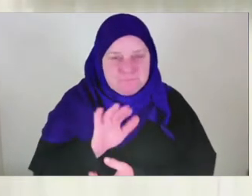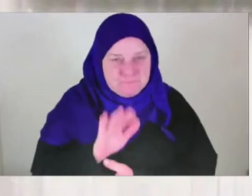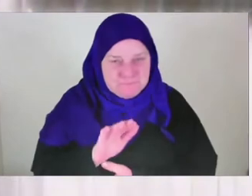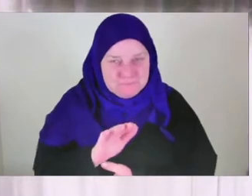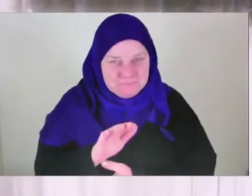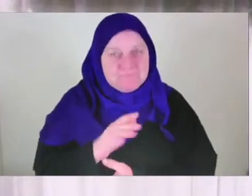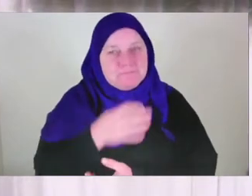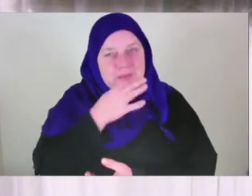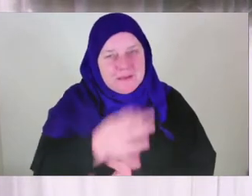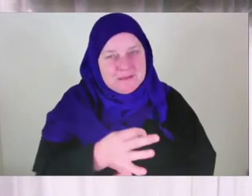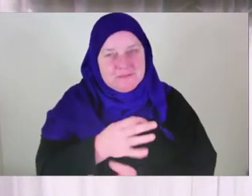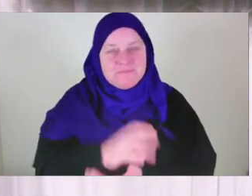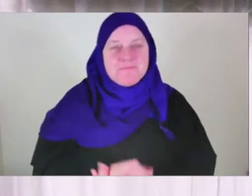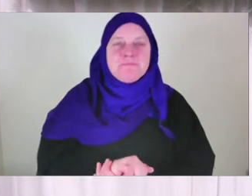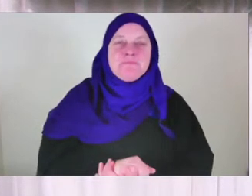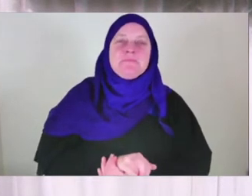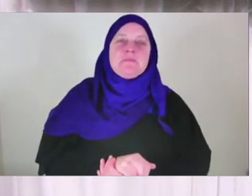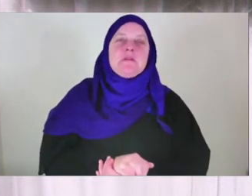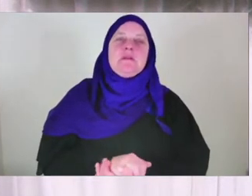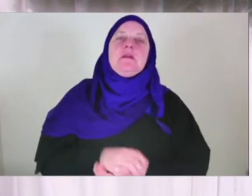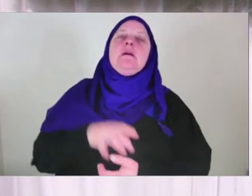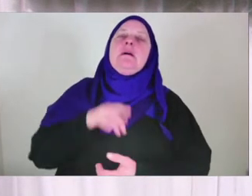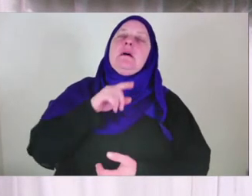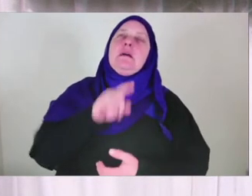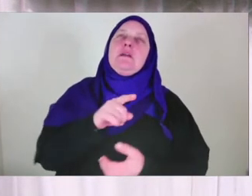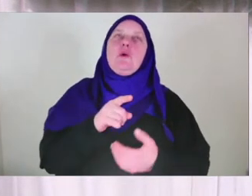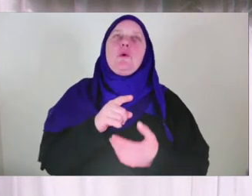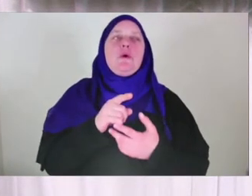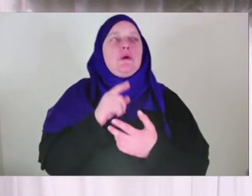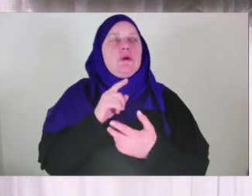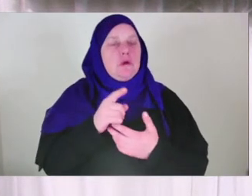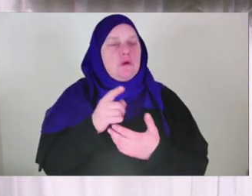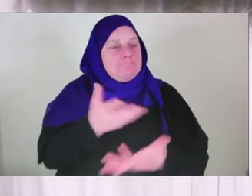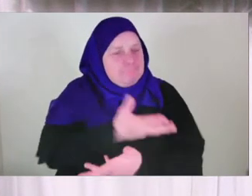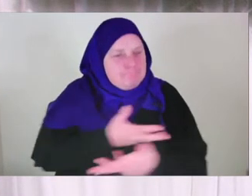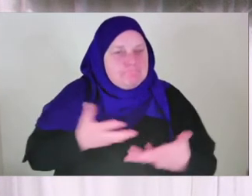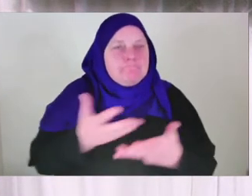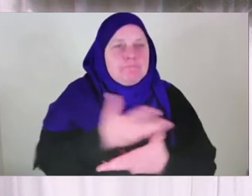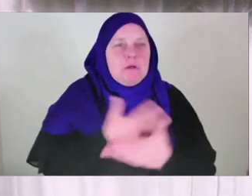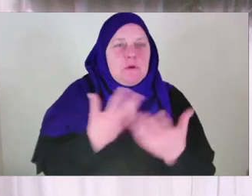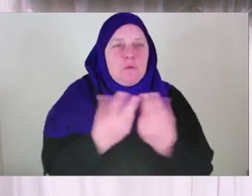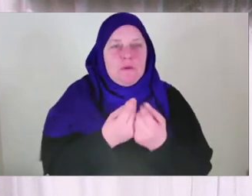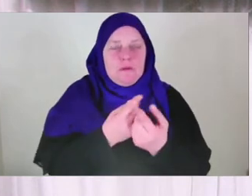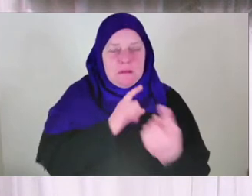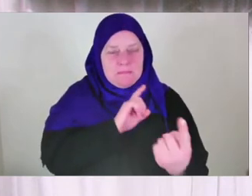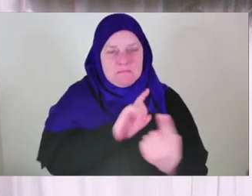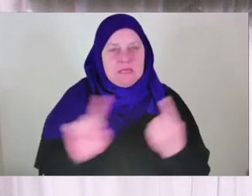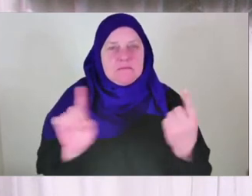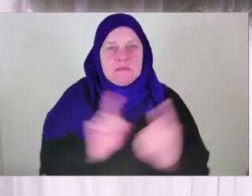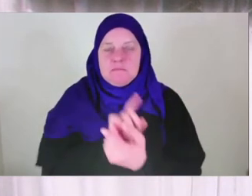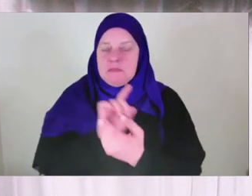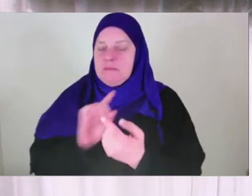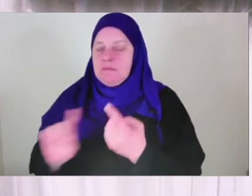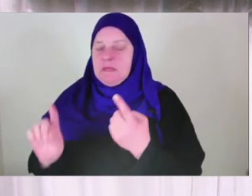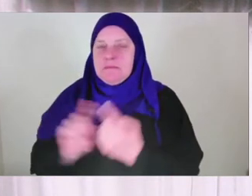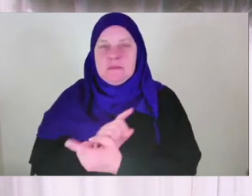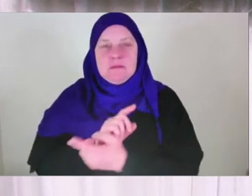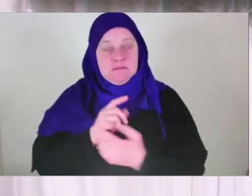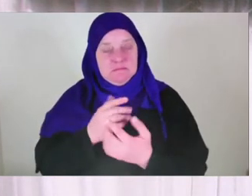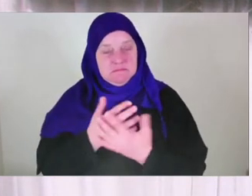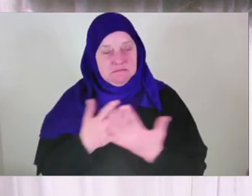you deal with a lot of people, especially in the Australian community, people who have migrated here or grown up here or were born